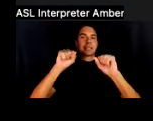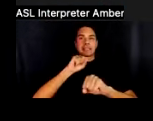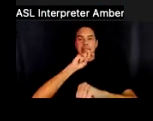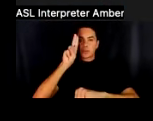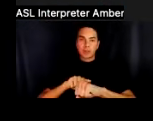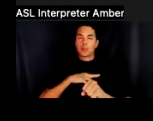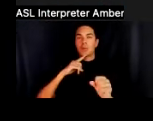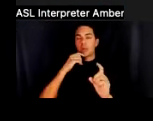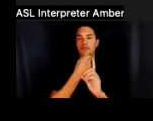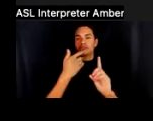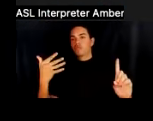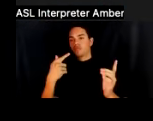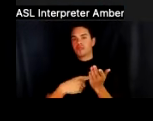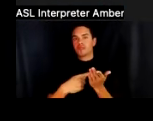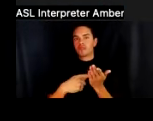about that too.